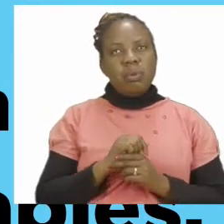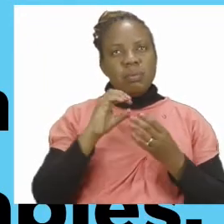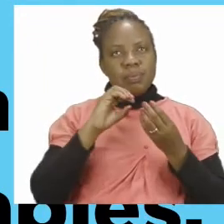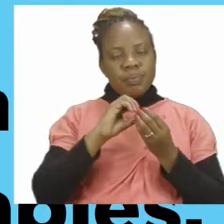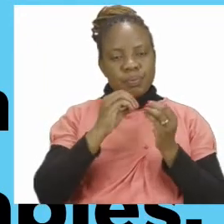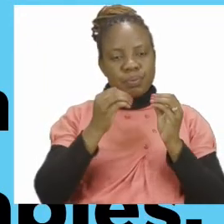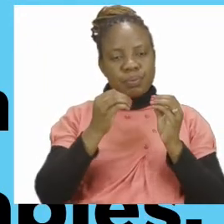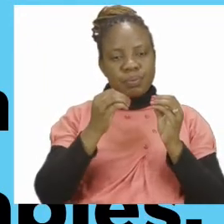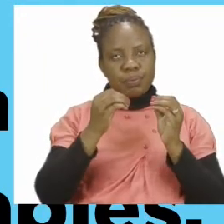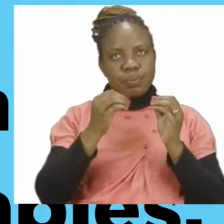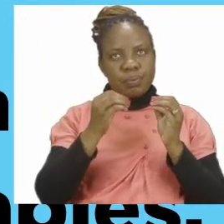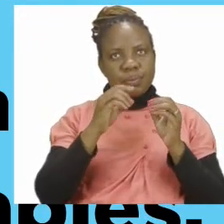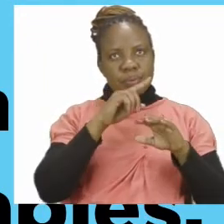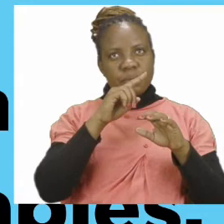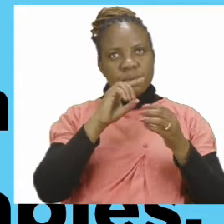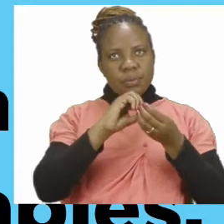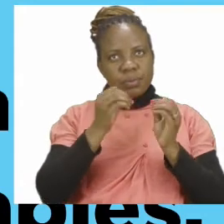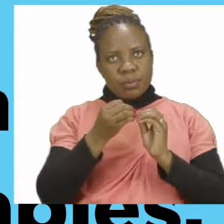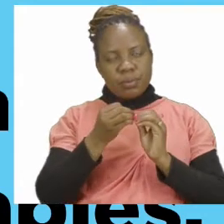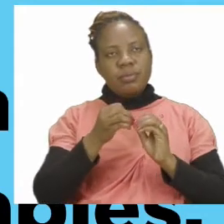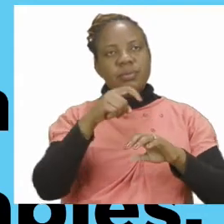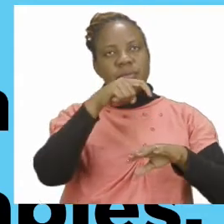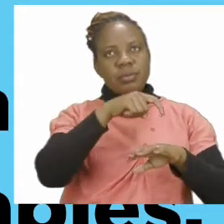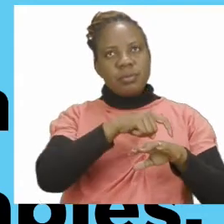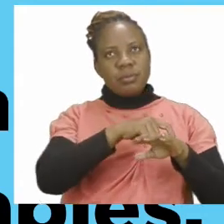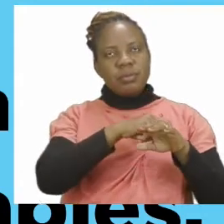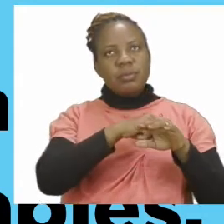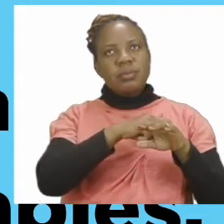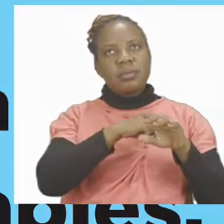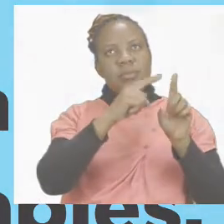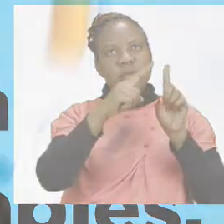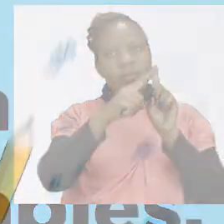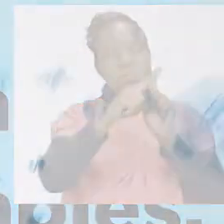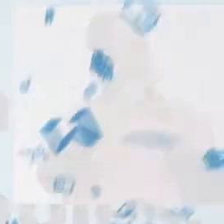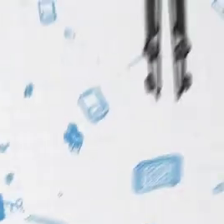times tables, numbers, and geometry.